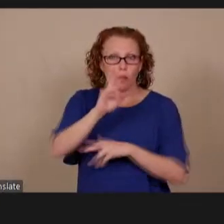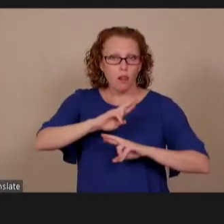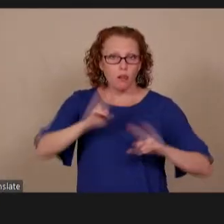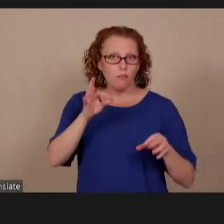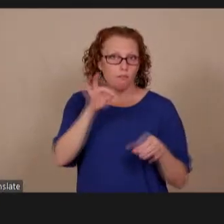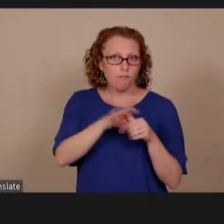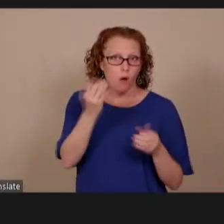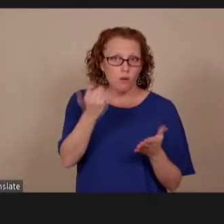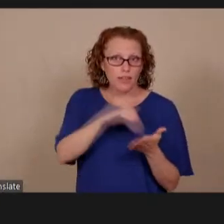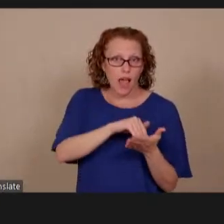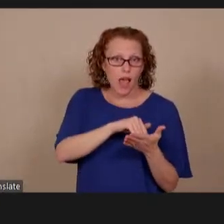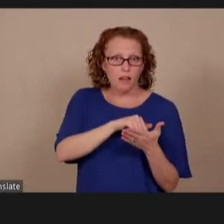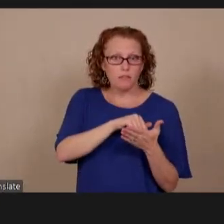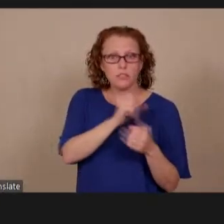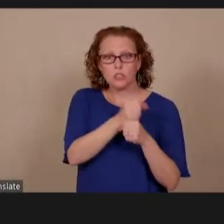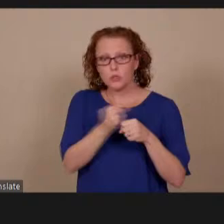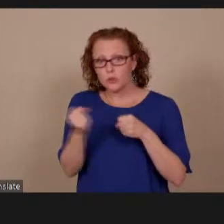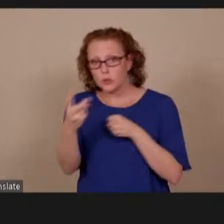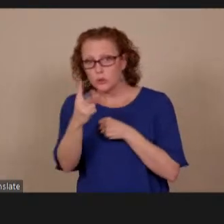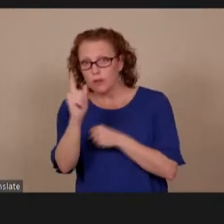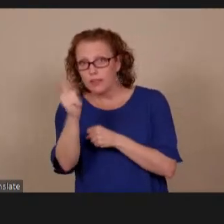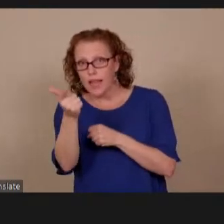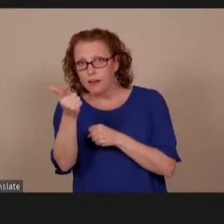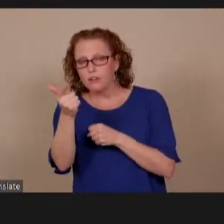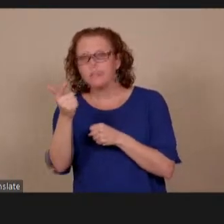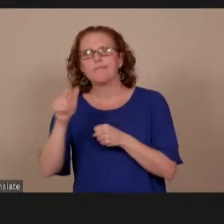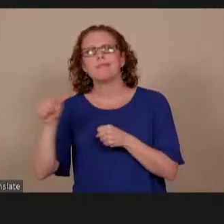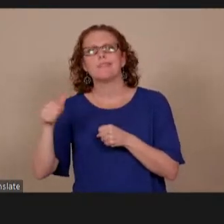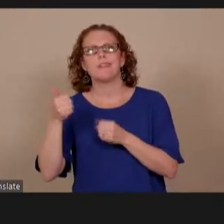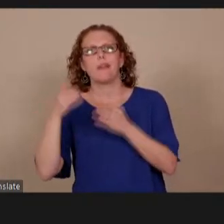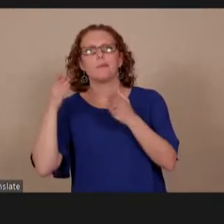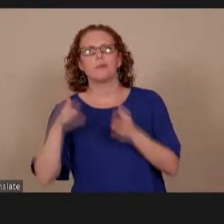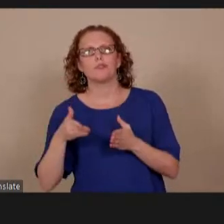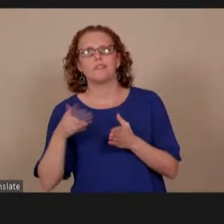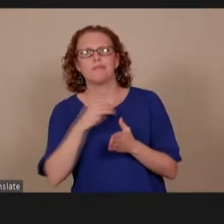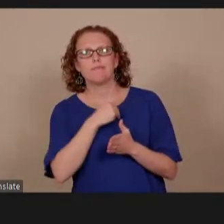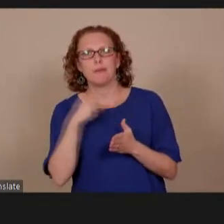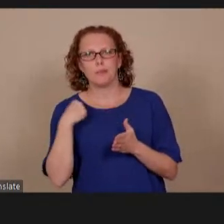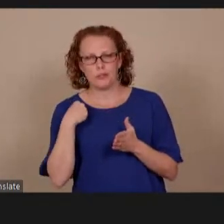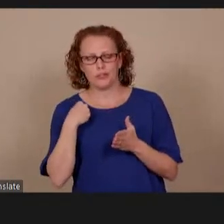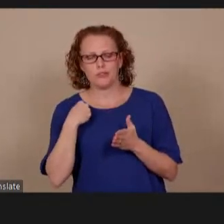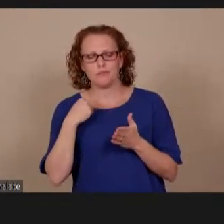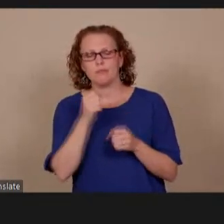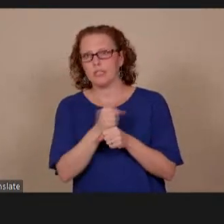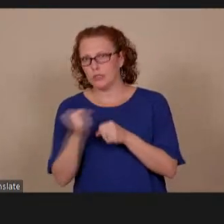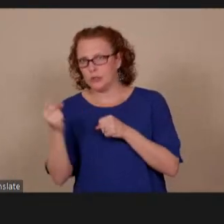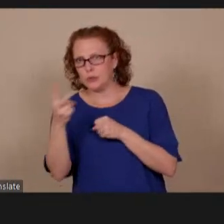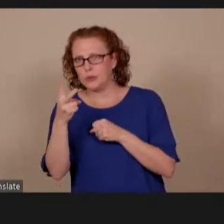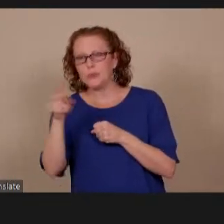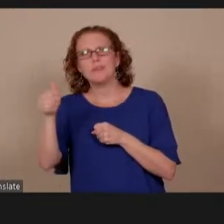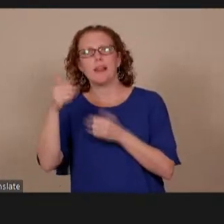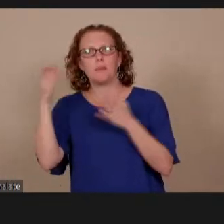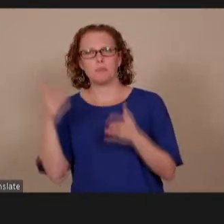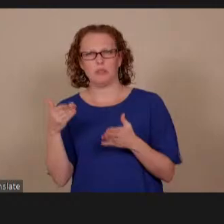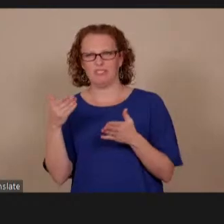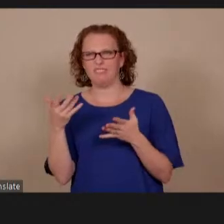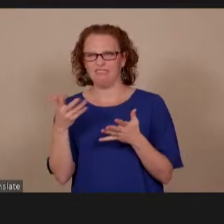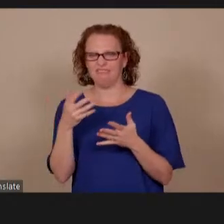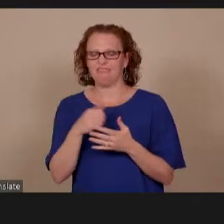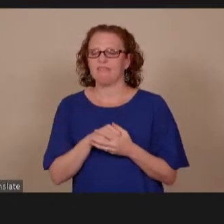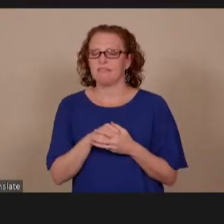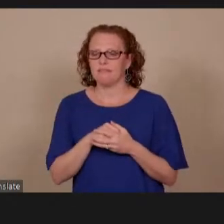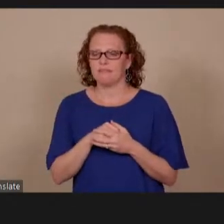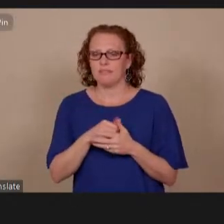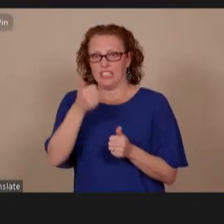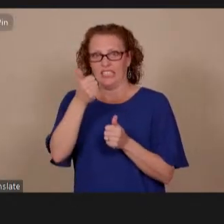next, and then 2 years after that, there will be another 3 that will be elected. So districts 2, 4, and 6 have their